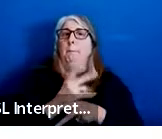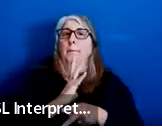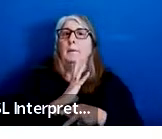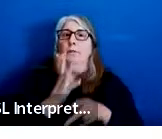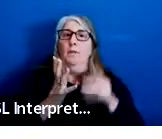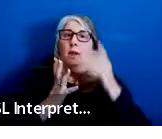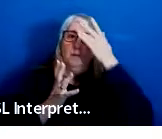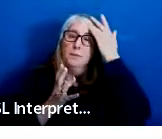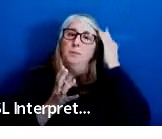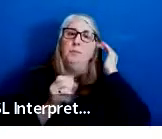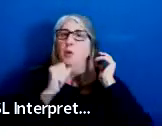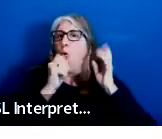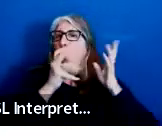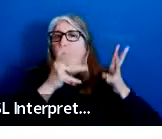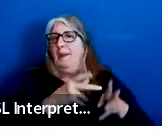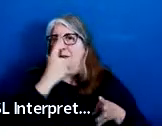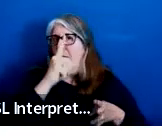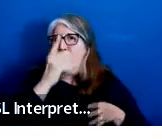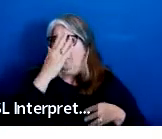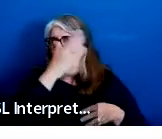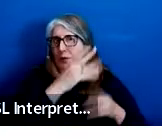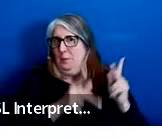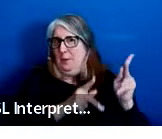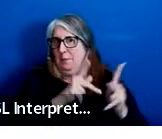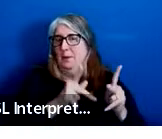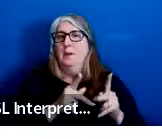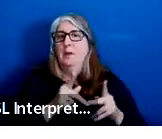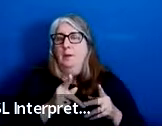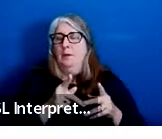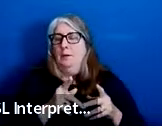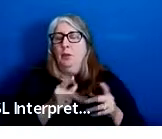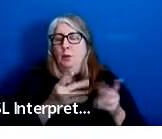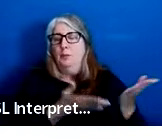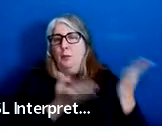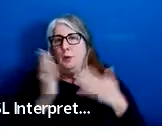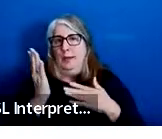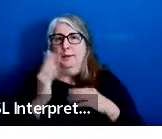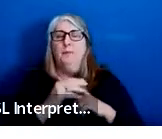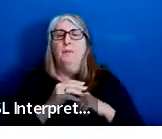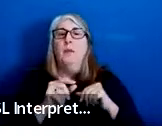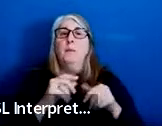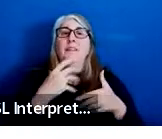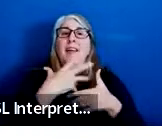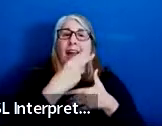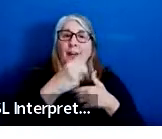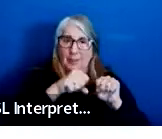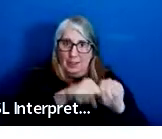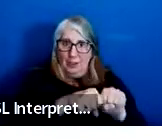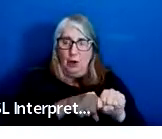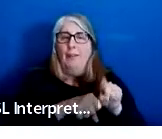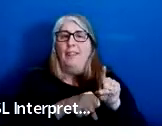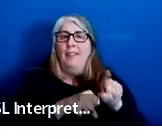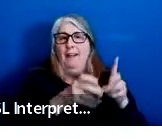next person. You should take that with you to your next residence. But the outside carts, those you should all leave at the house.